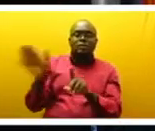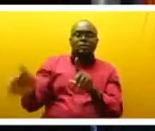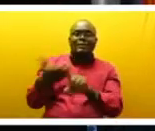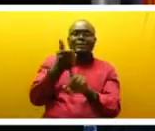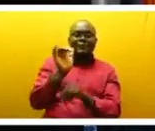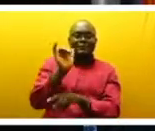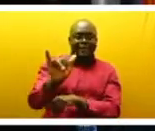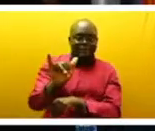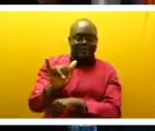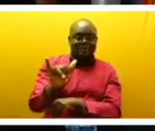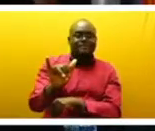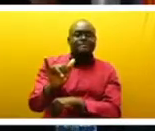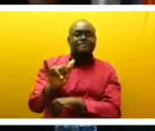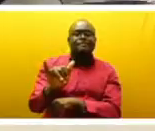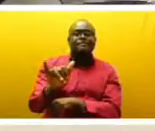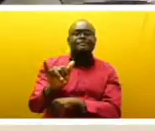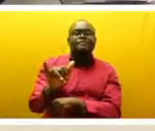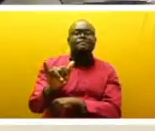to that